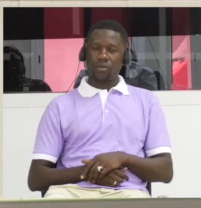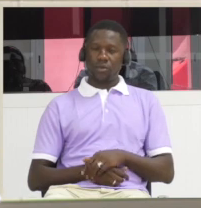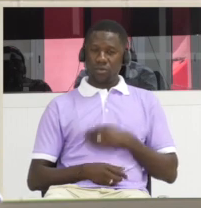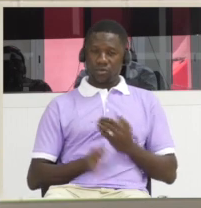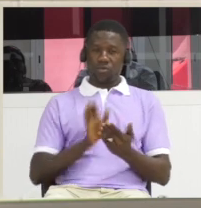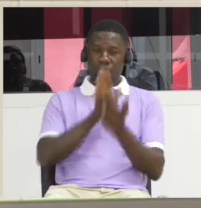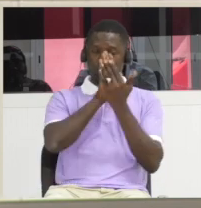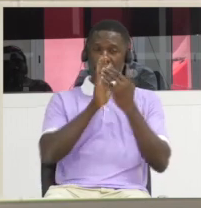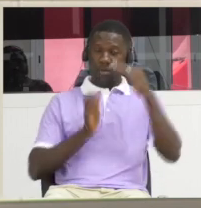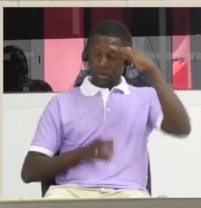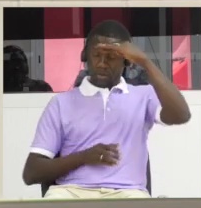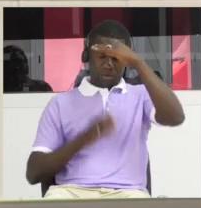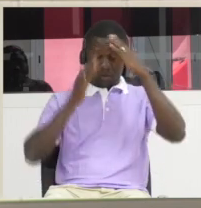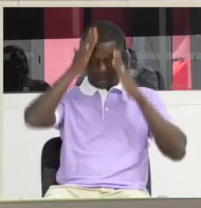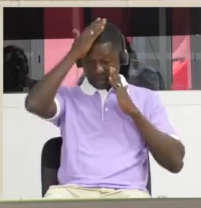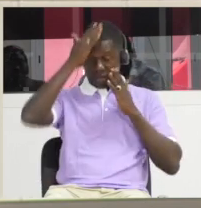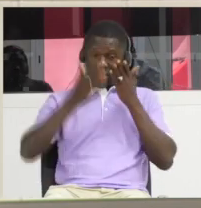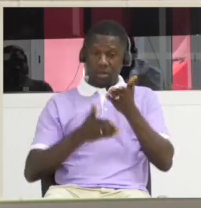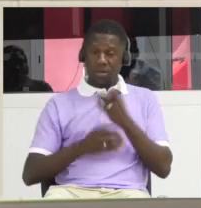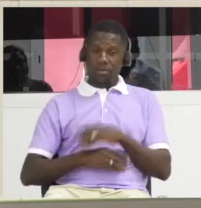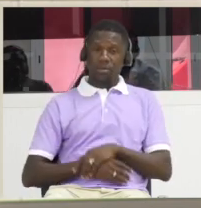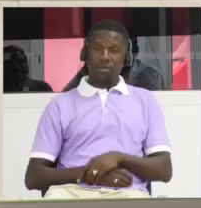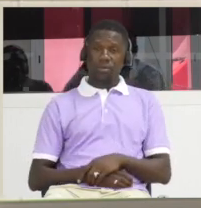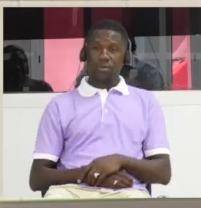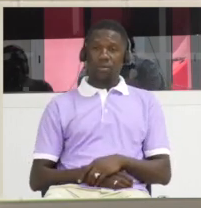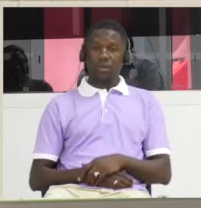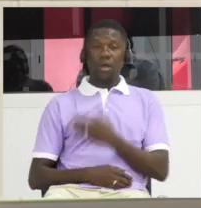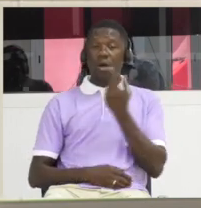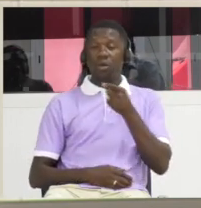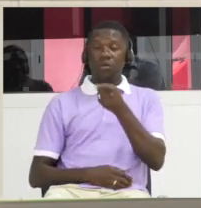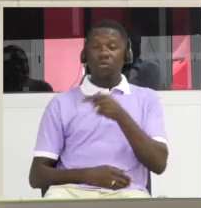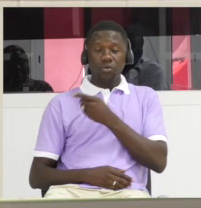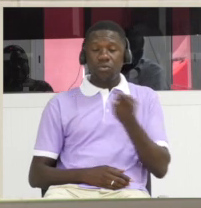the troops. The advancing troops. How many of you?